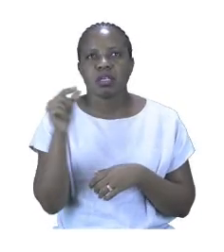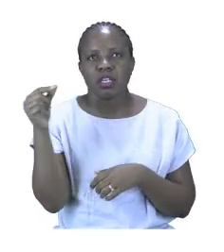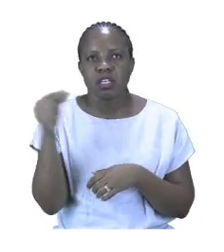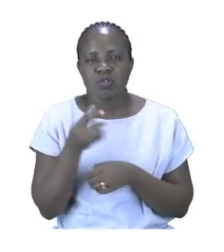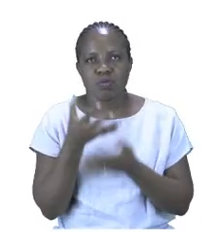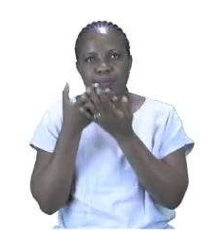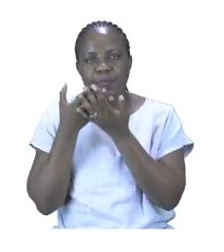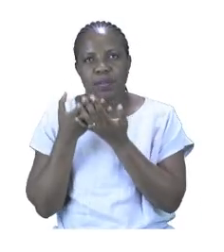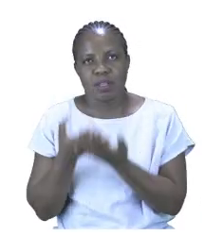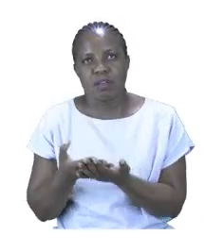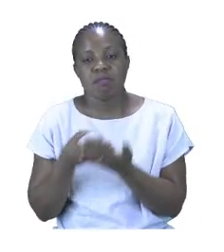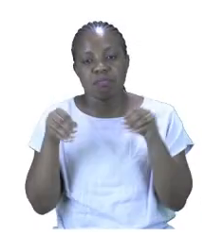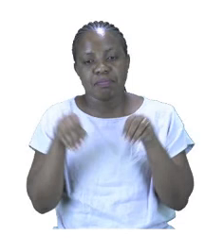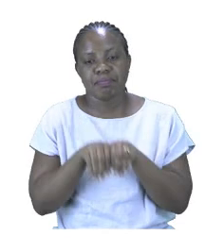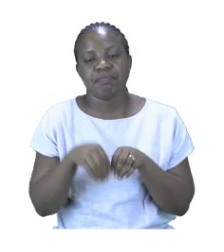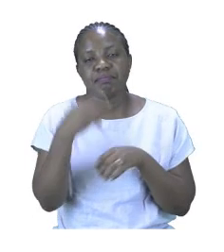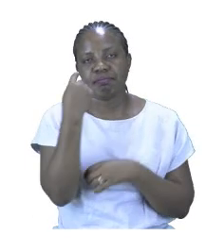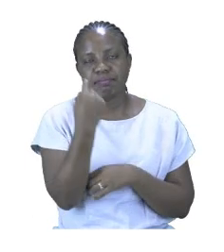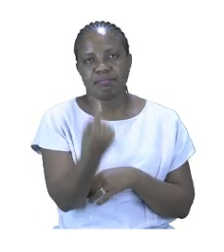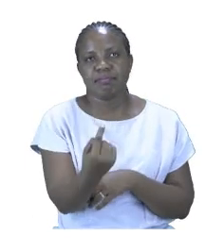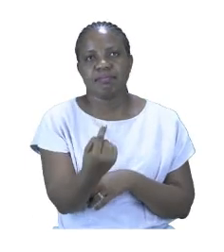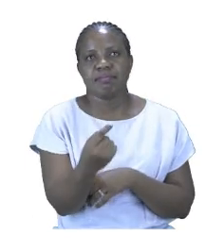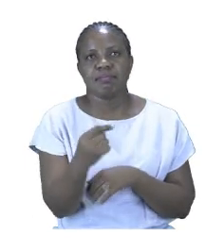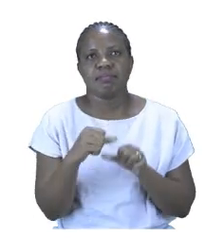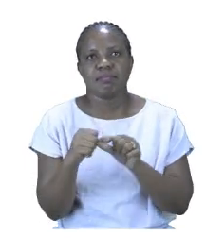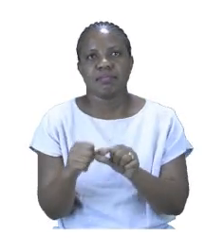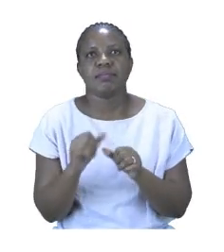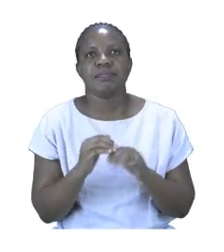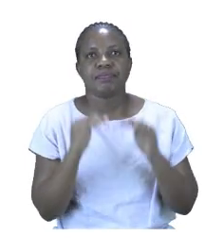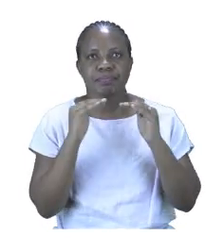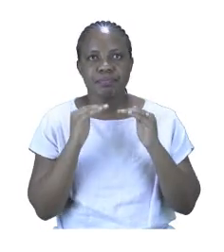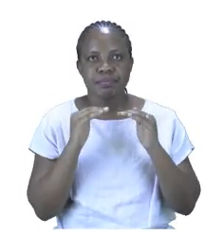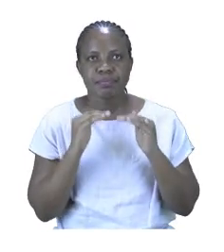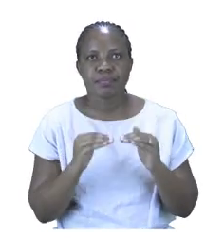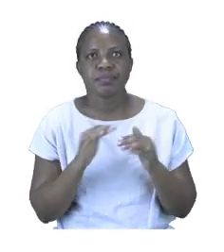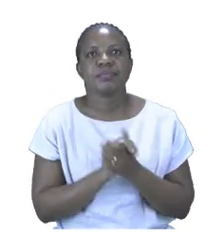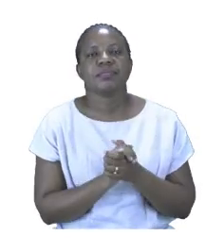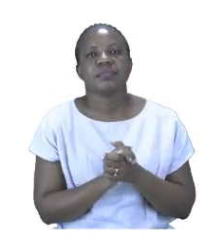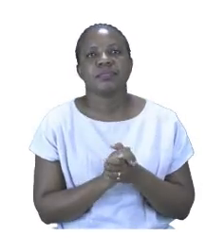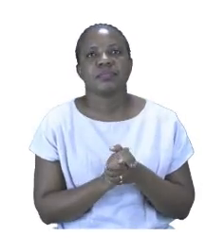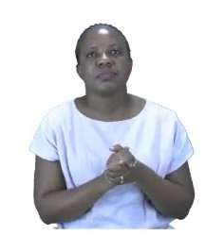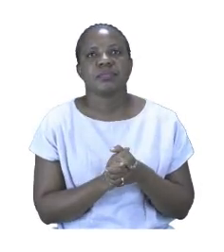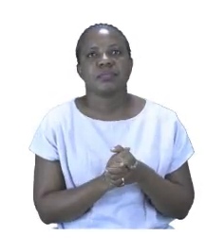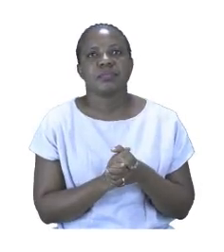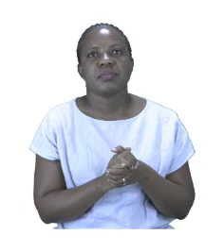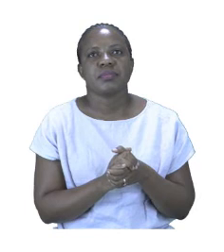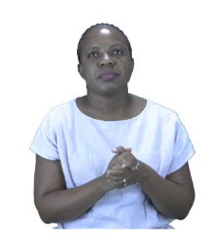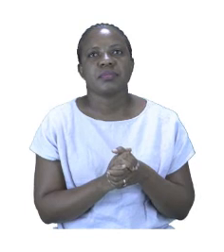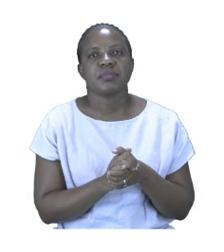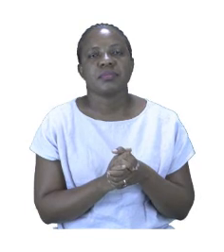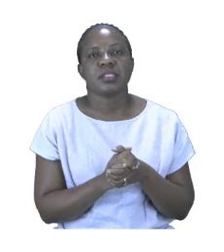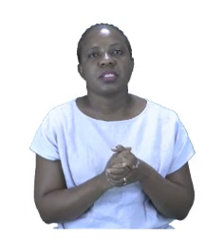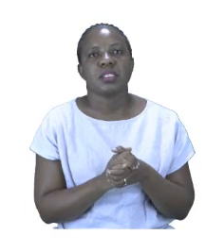yourself. Now, the next part says, what would you use to determine the mass of